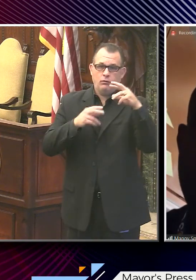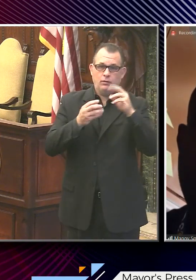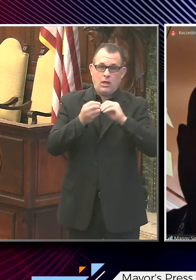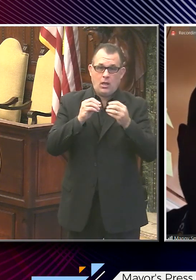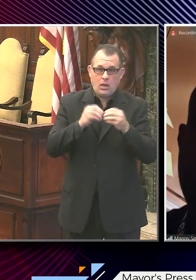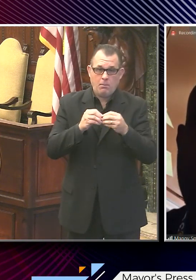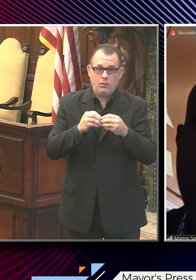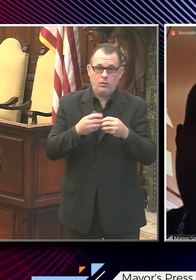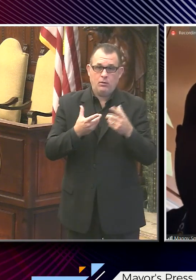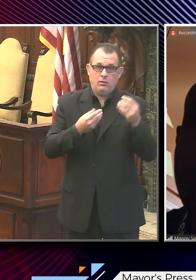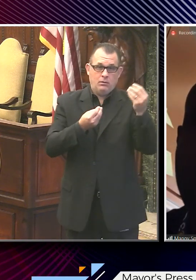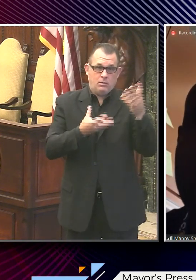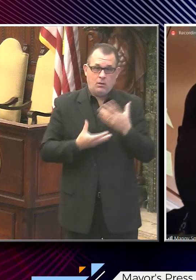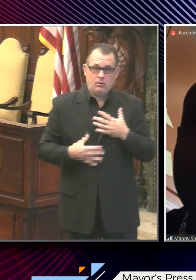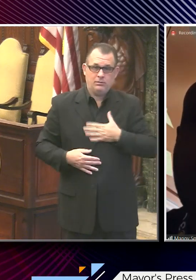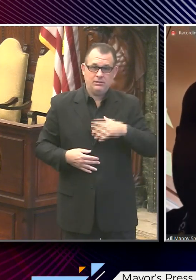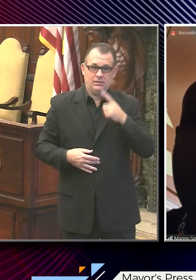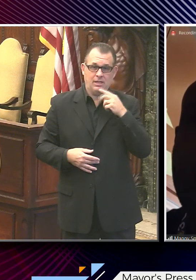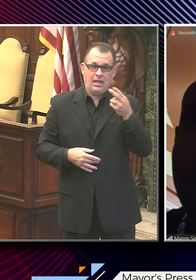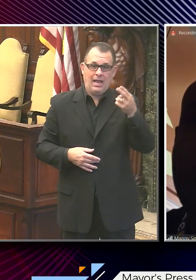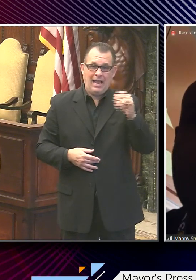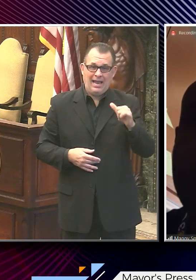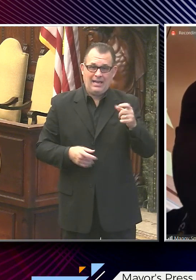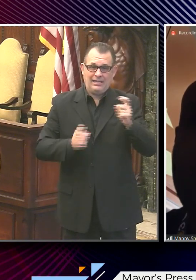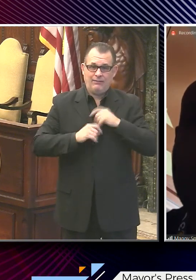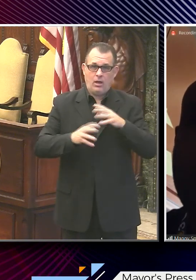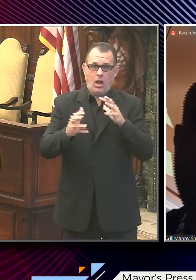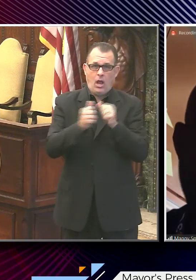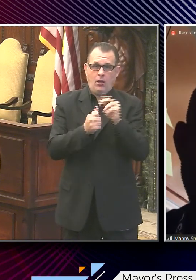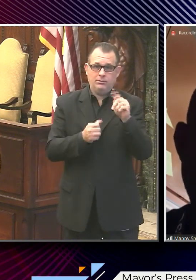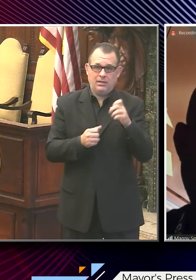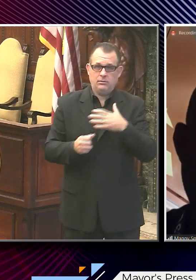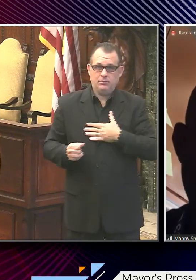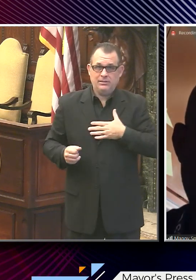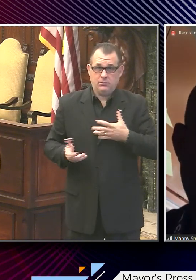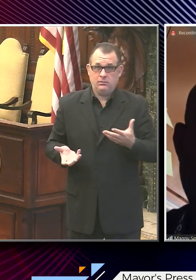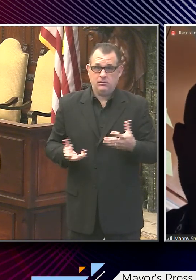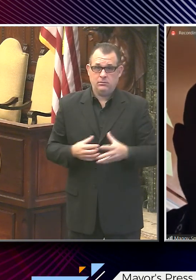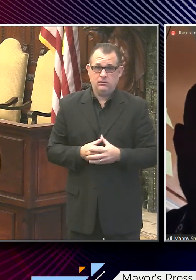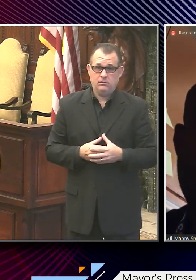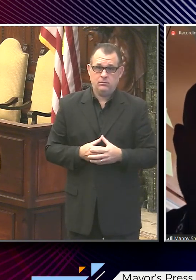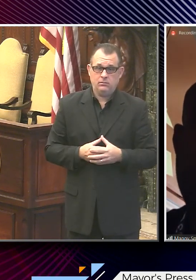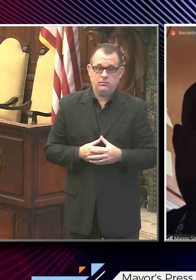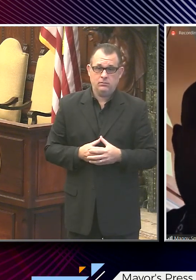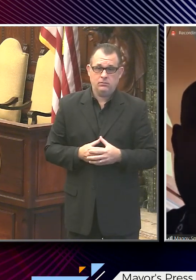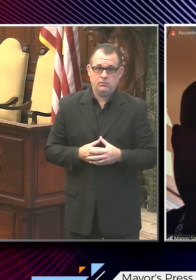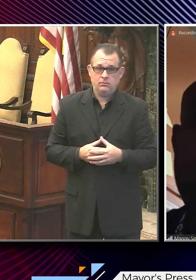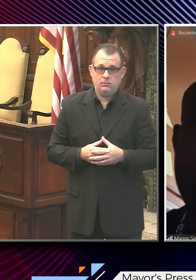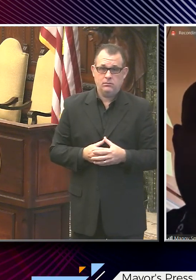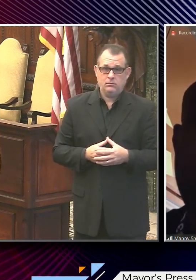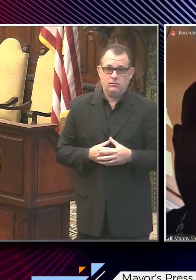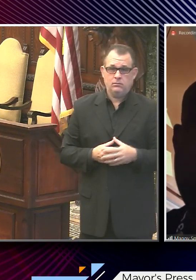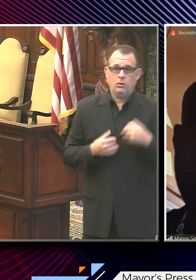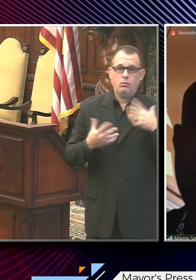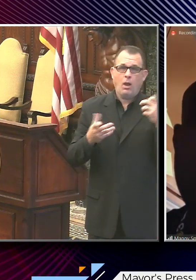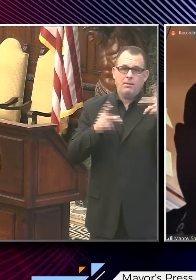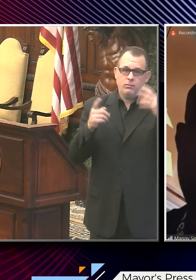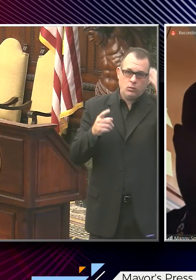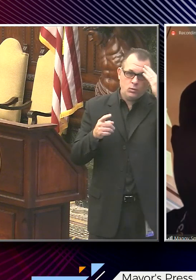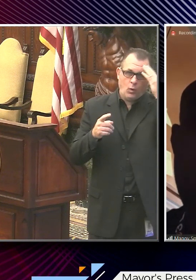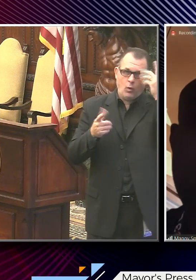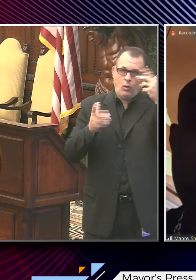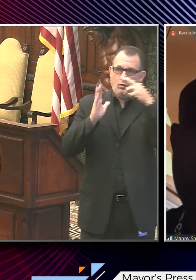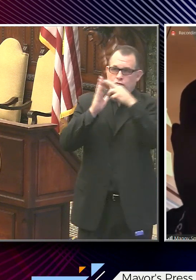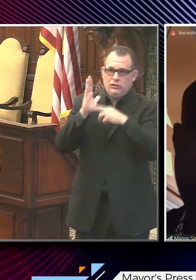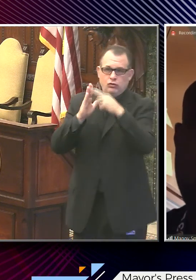get that later. If you can just say, hey, if you want to give us an update, we've been doing keeping our viewers informed that they can register. Is there any other advice